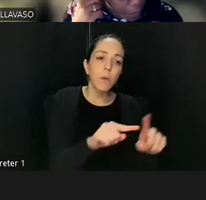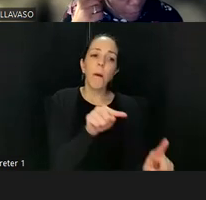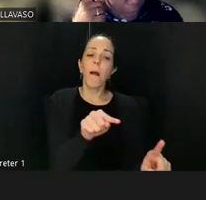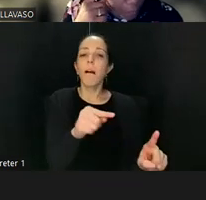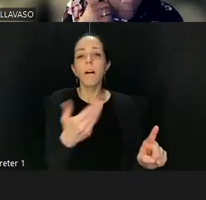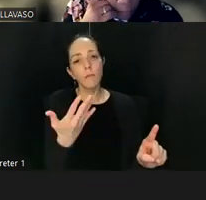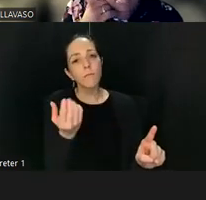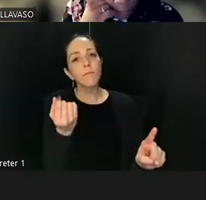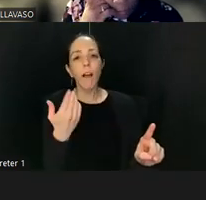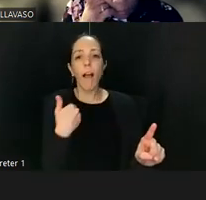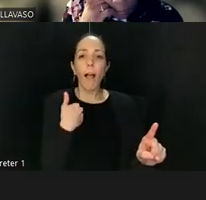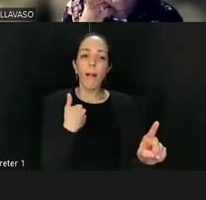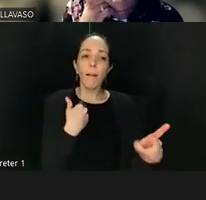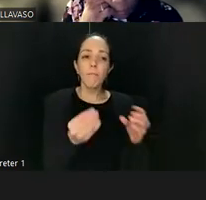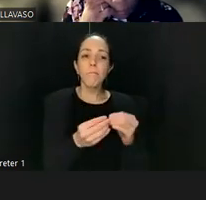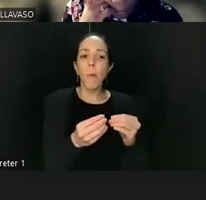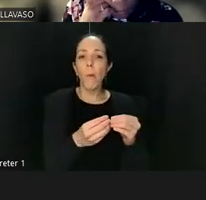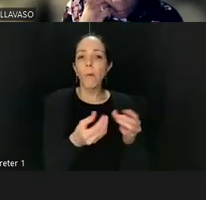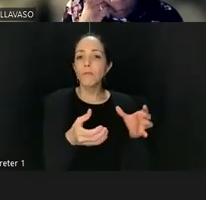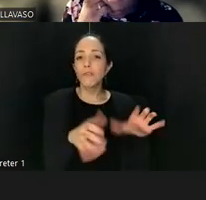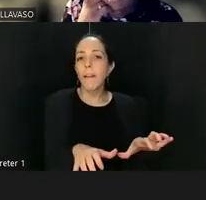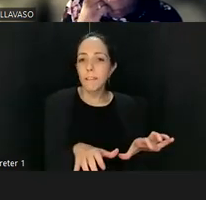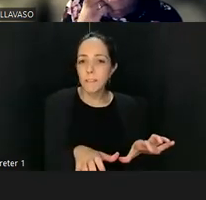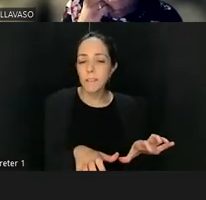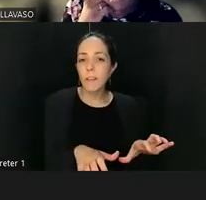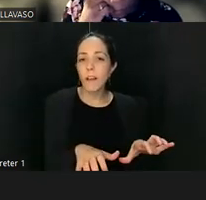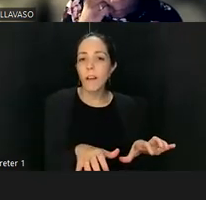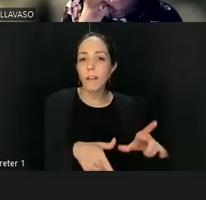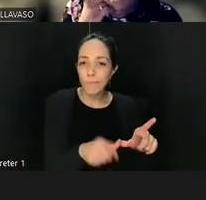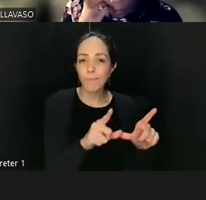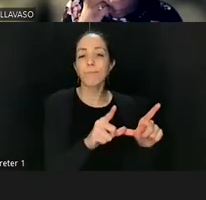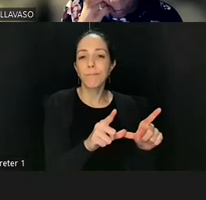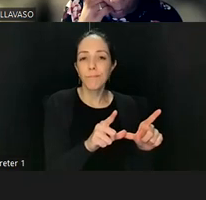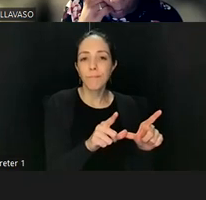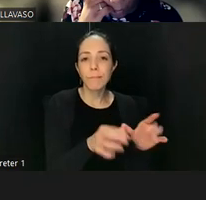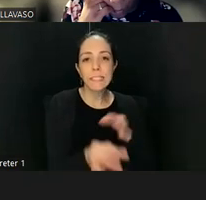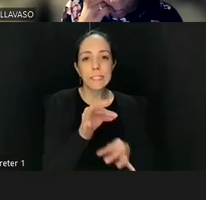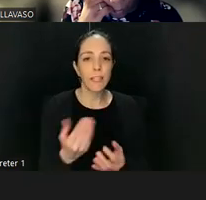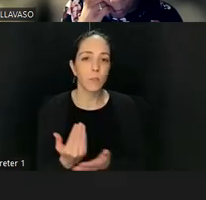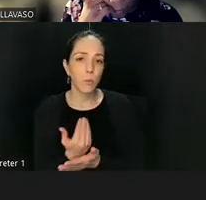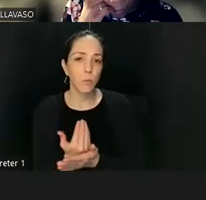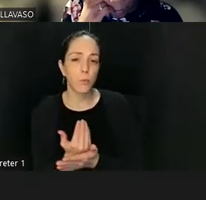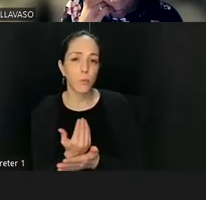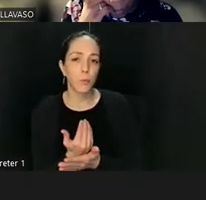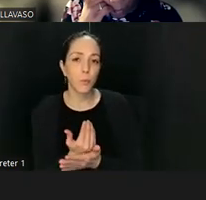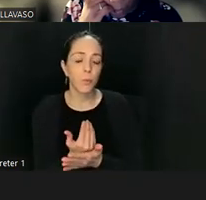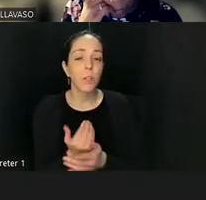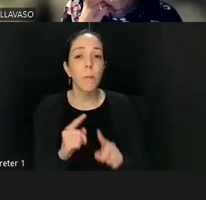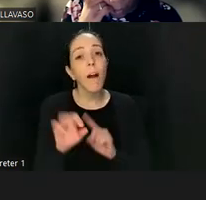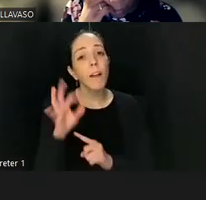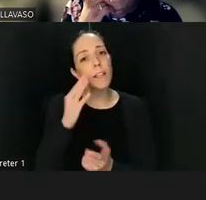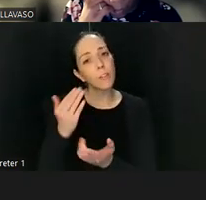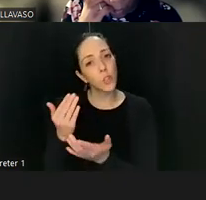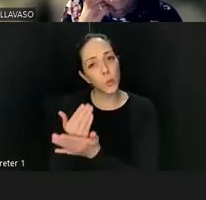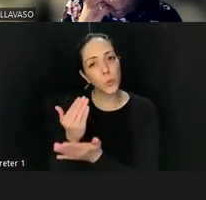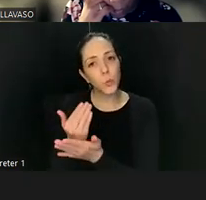they, if there's somebody who has the same skills and is new and might be able to fill in when